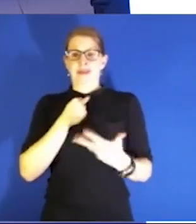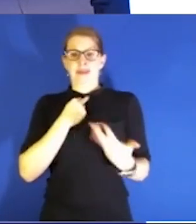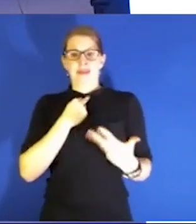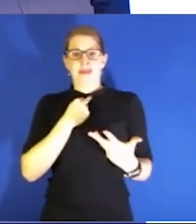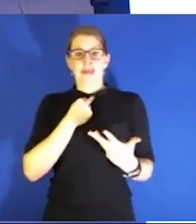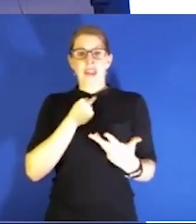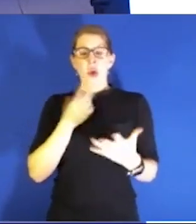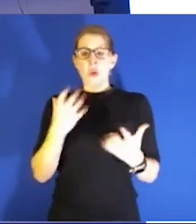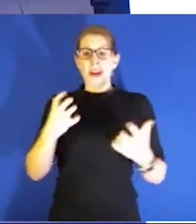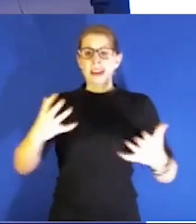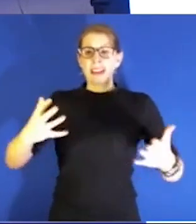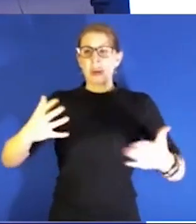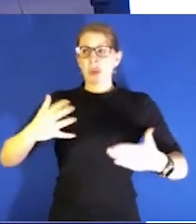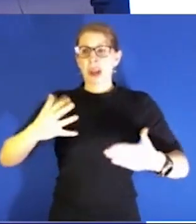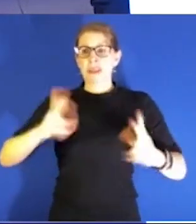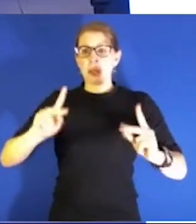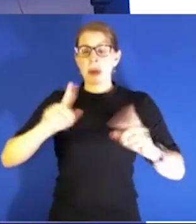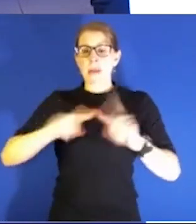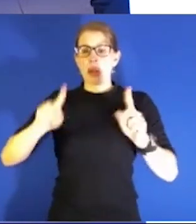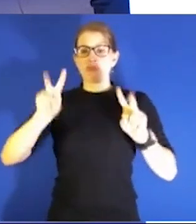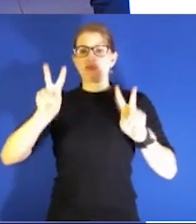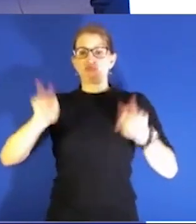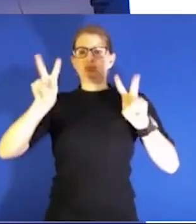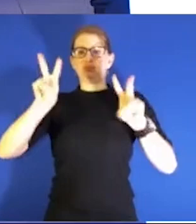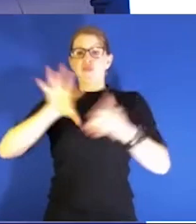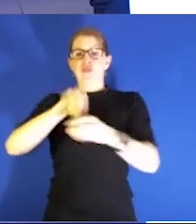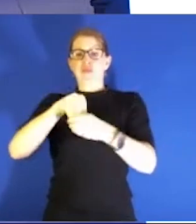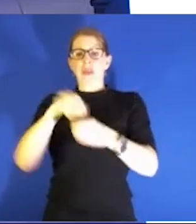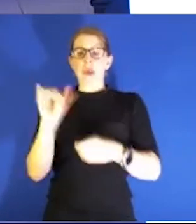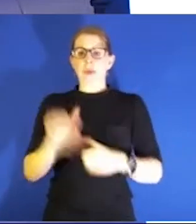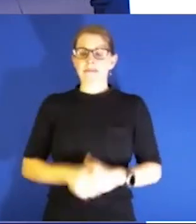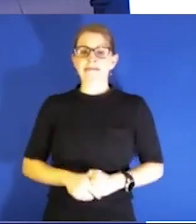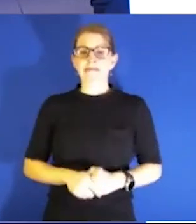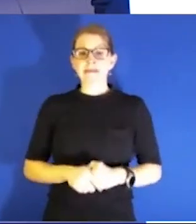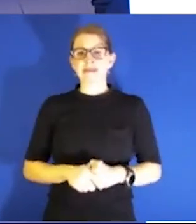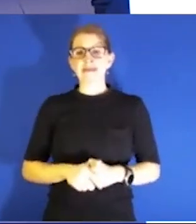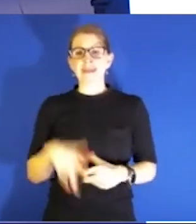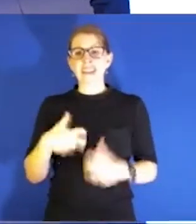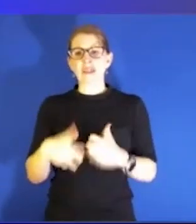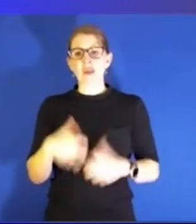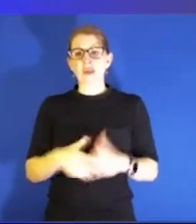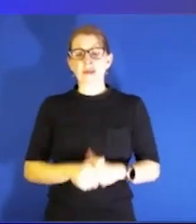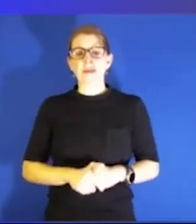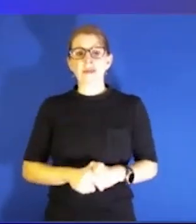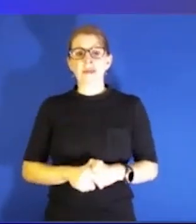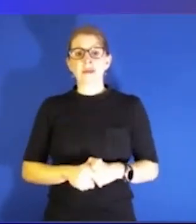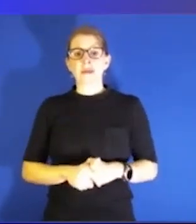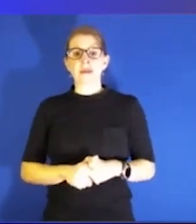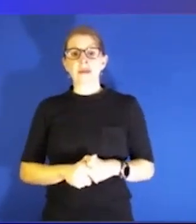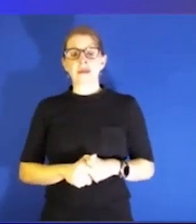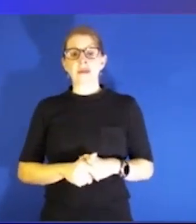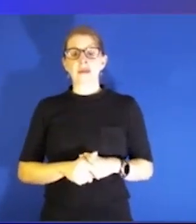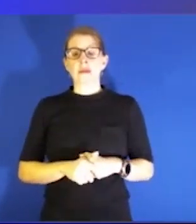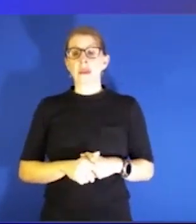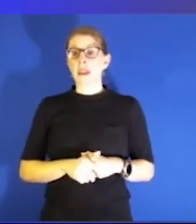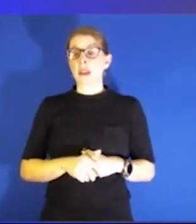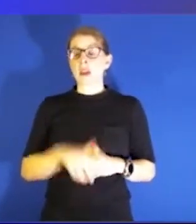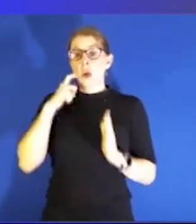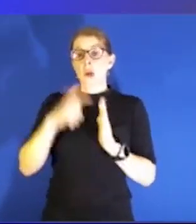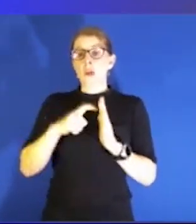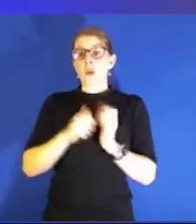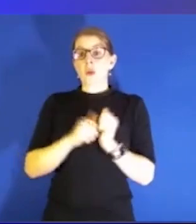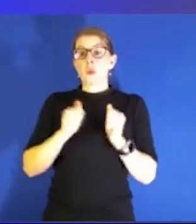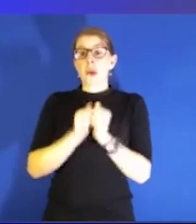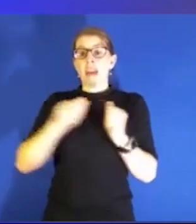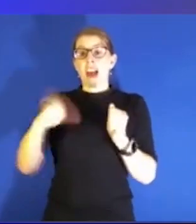but then people bring the judgment in. Yes. Making it all much more difficult. Yeah, I think we see this even with other things like depression and suicide.